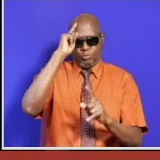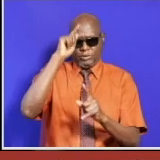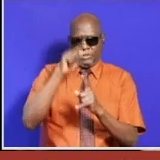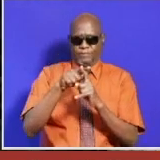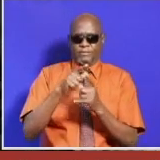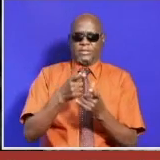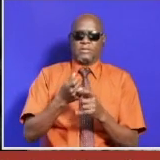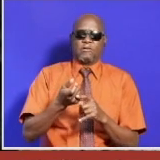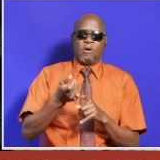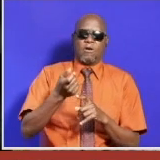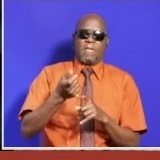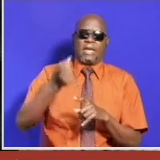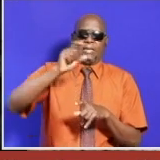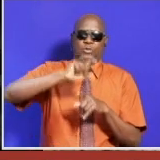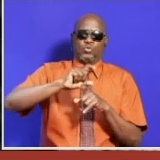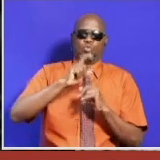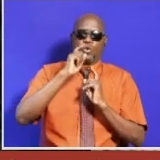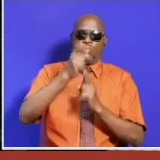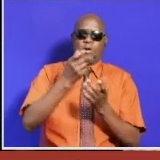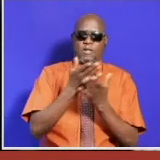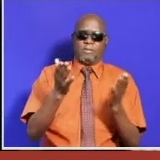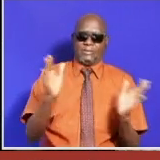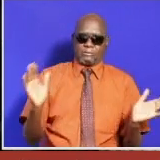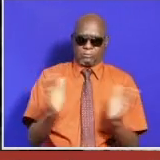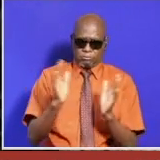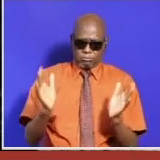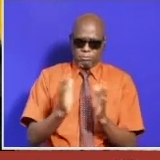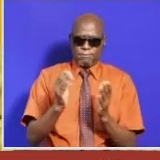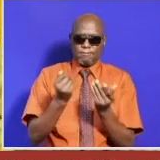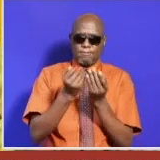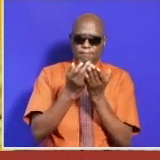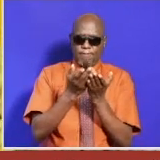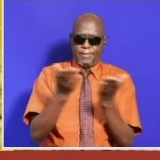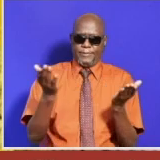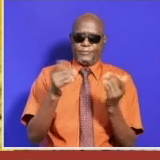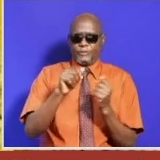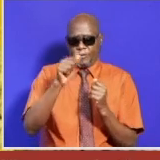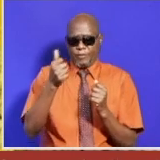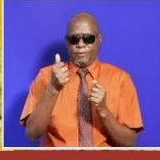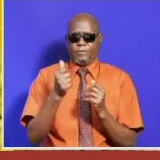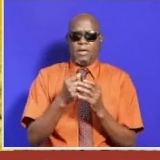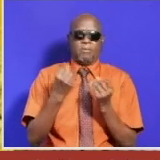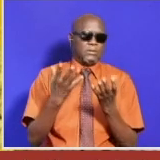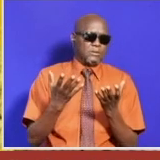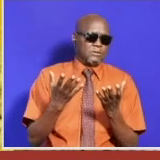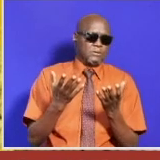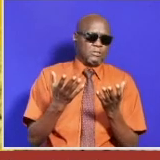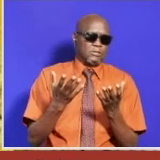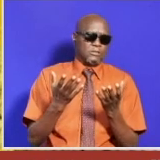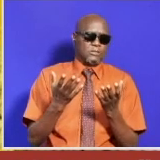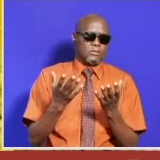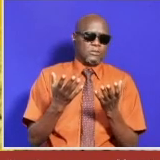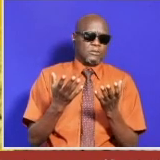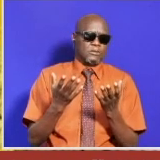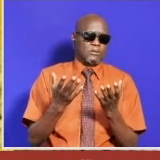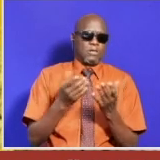addition to rewarding them, is to encourage those other, how many? Who was reasoning? I think we